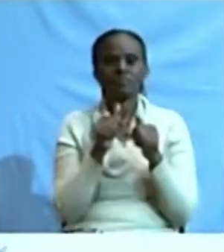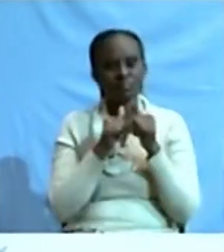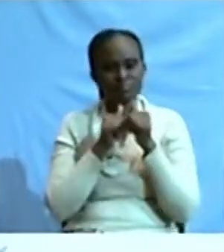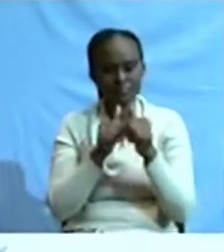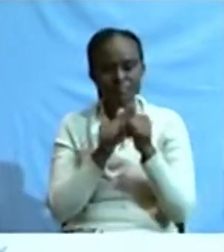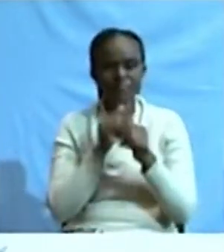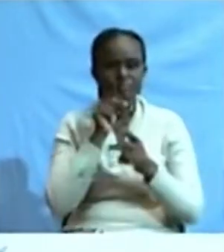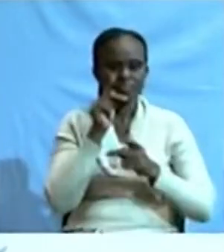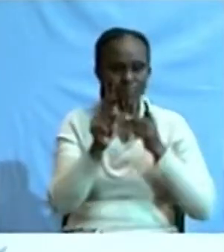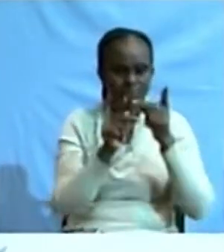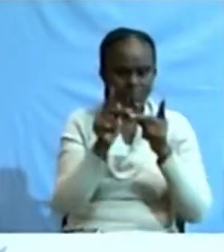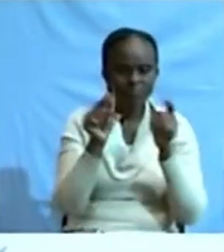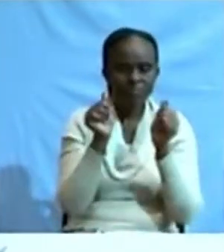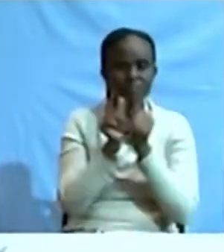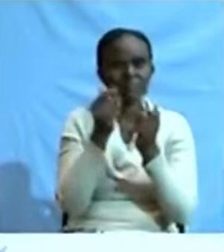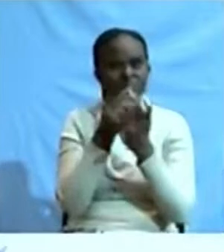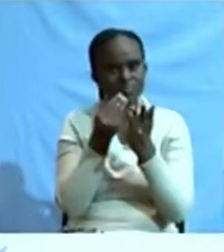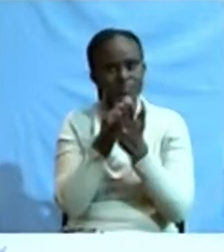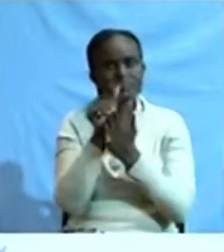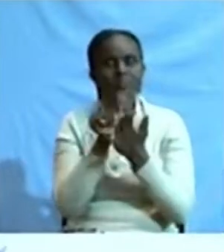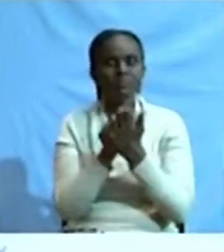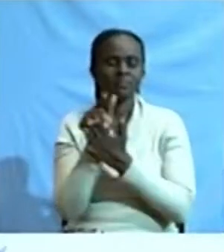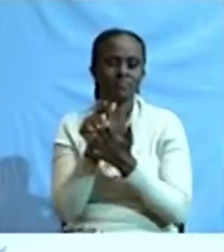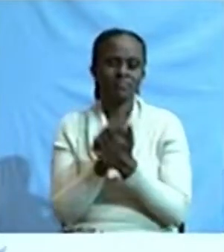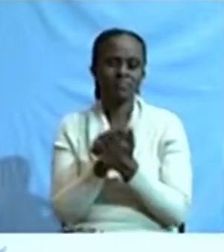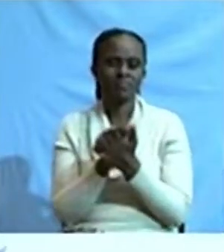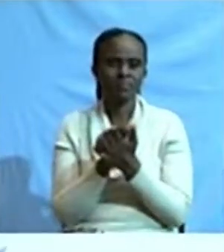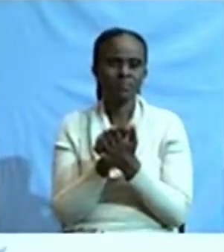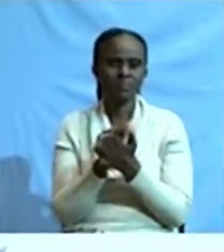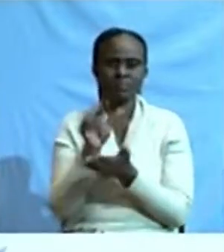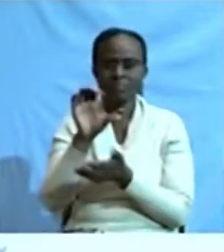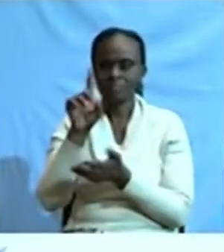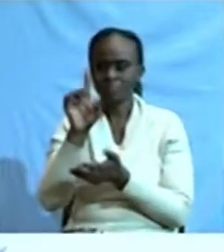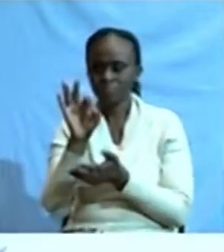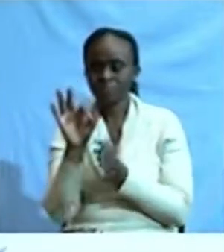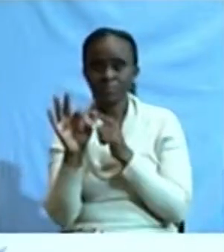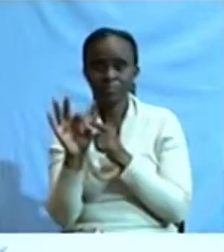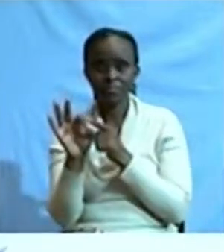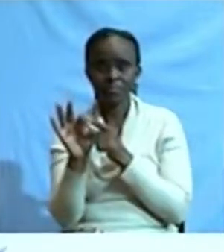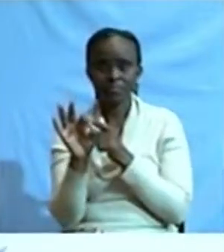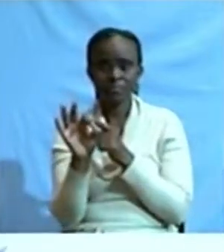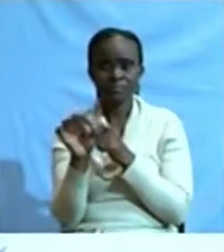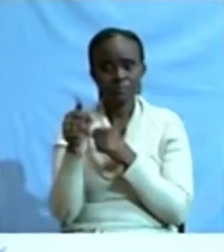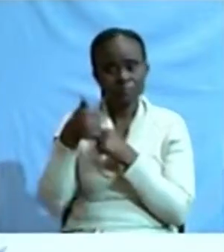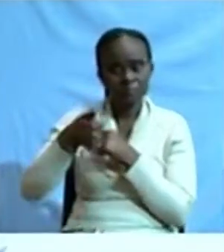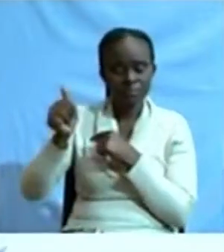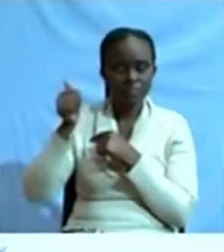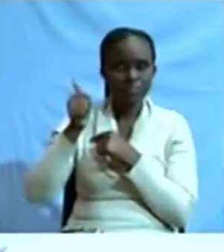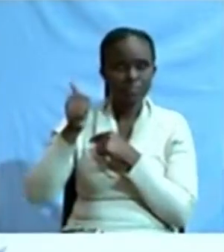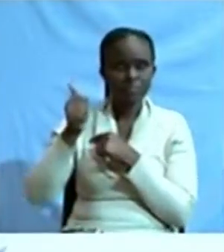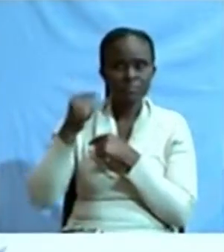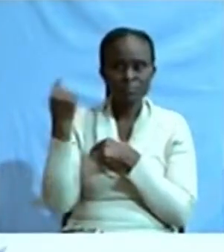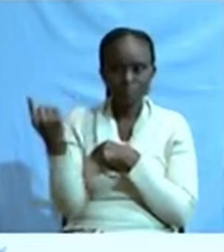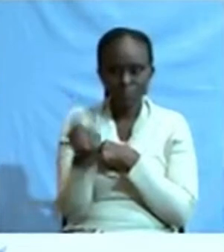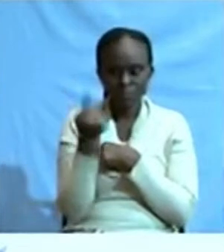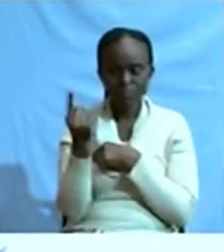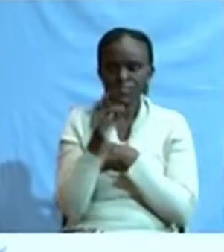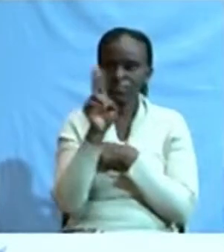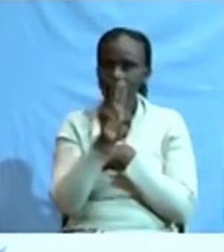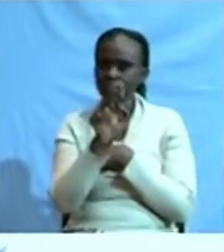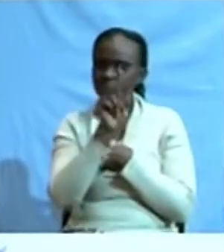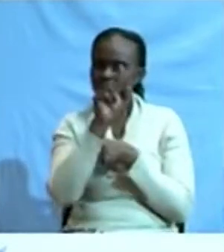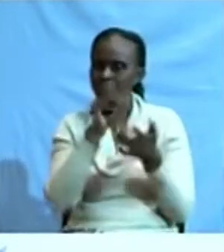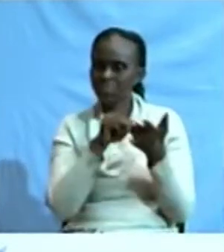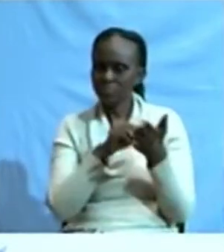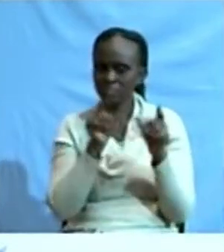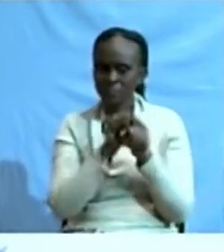procedure and the financial regulations. CDF, you only used 1 million